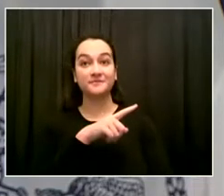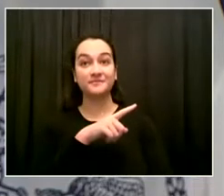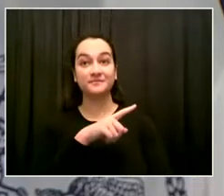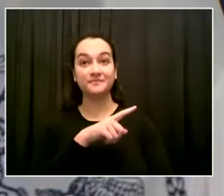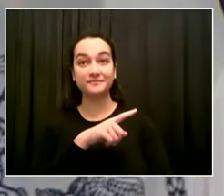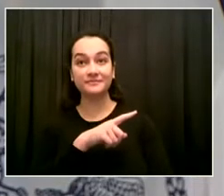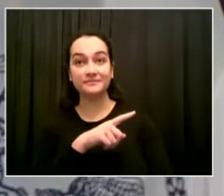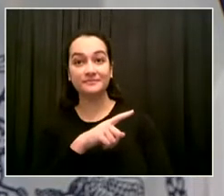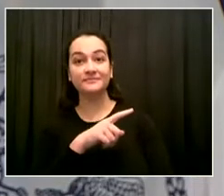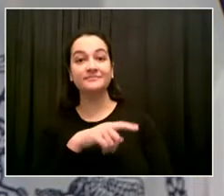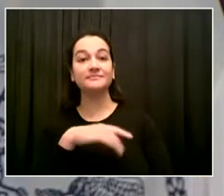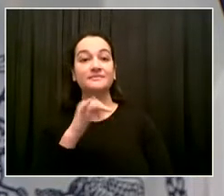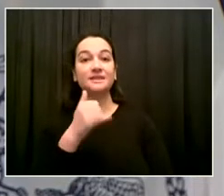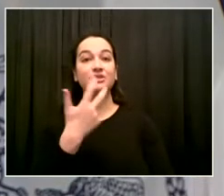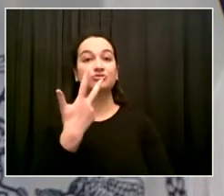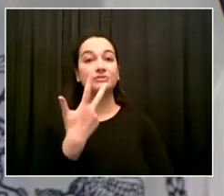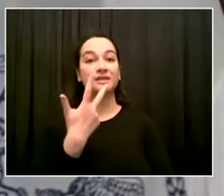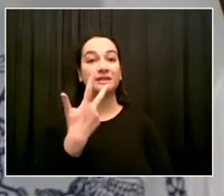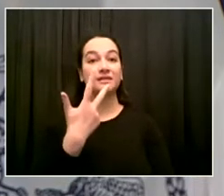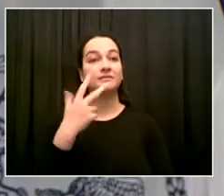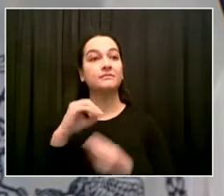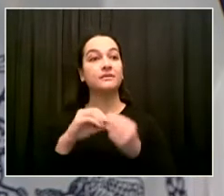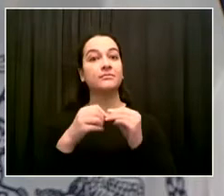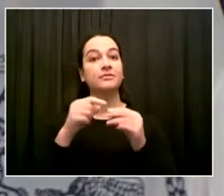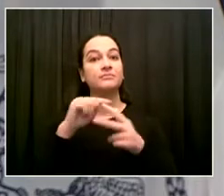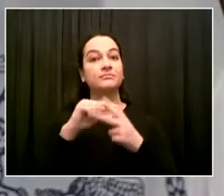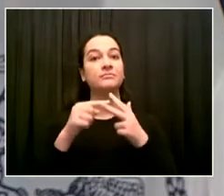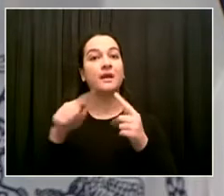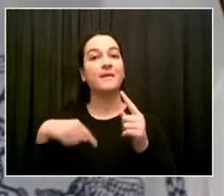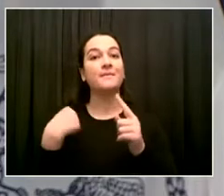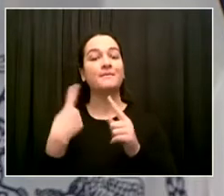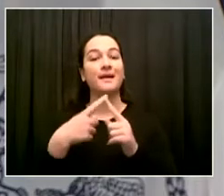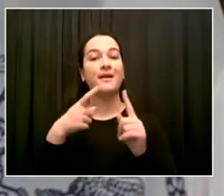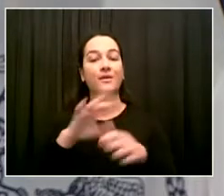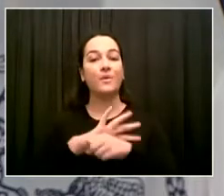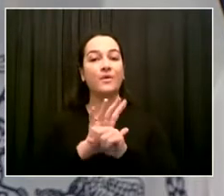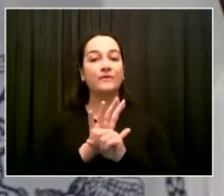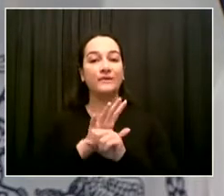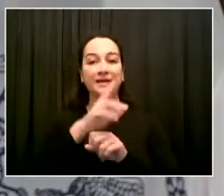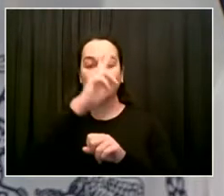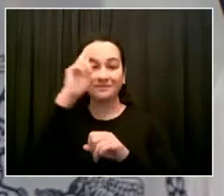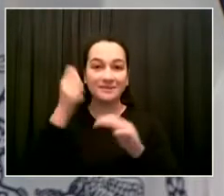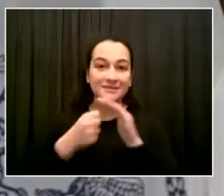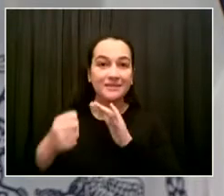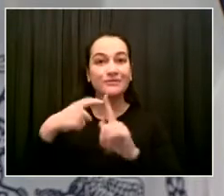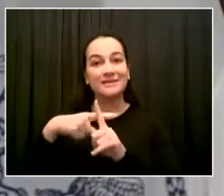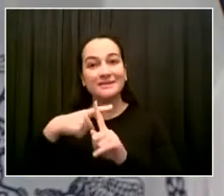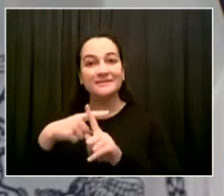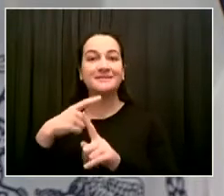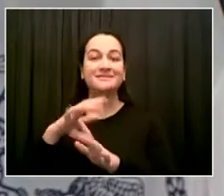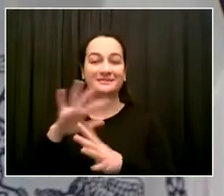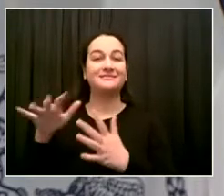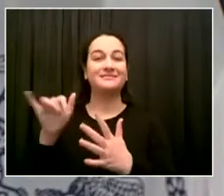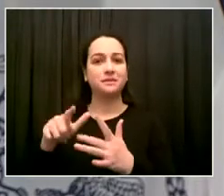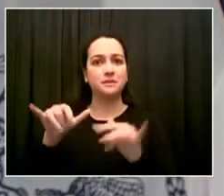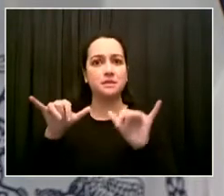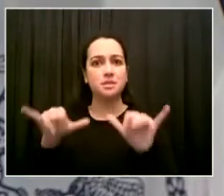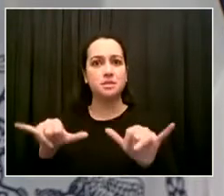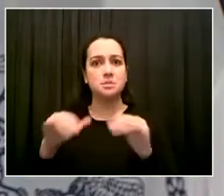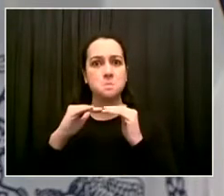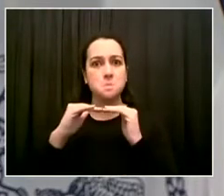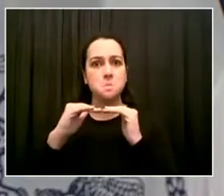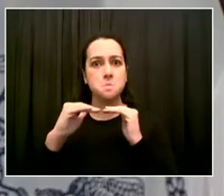infection rates, positivity. I've asked this question a million times, and others have too. But has